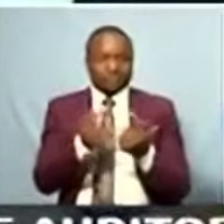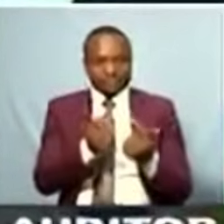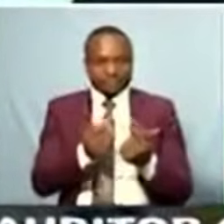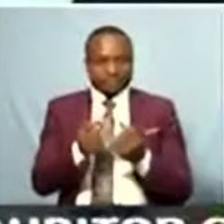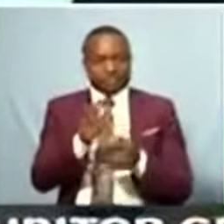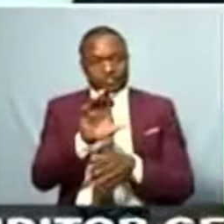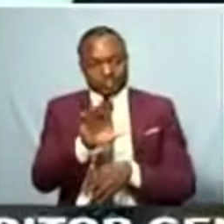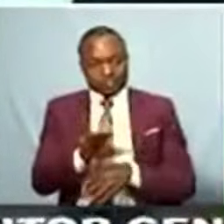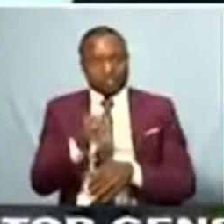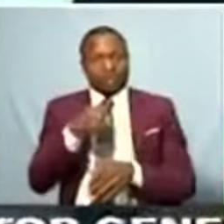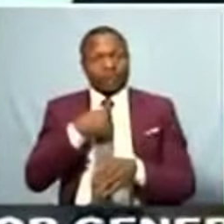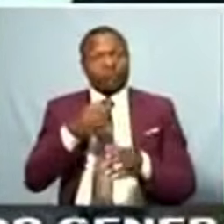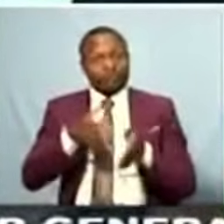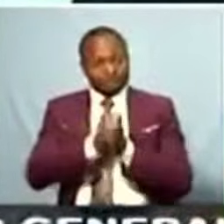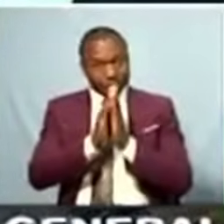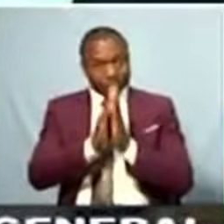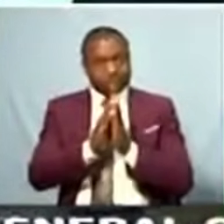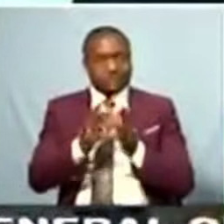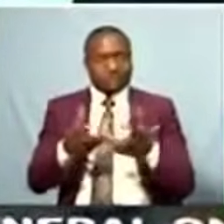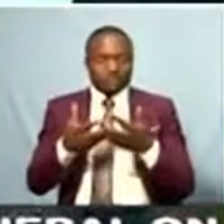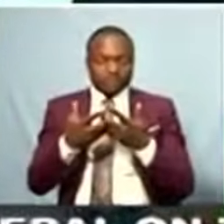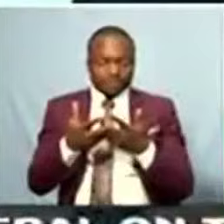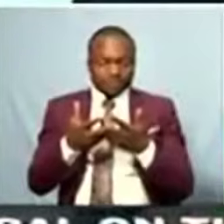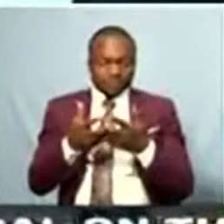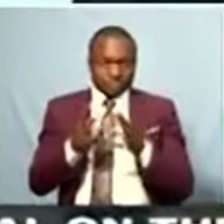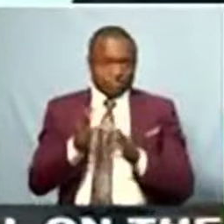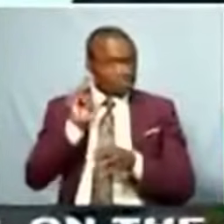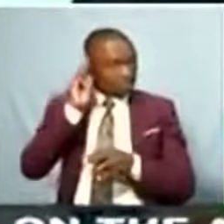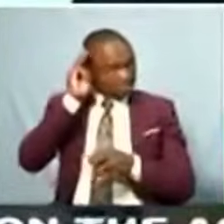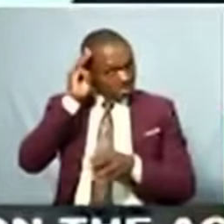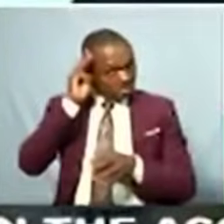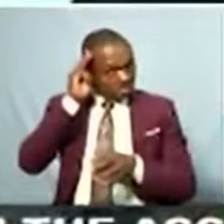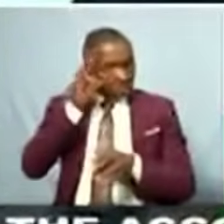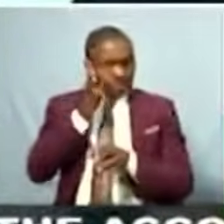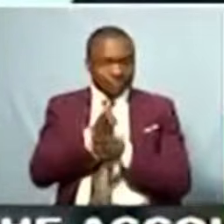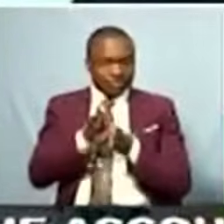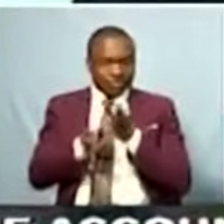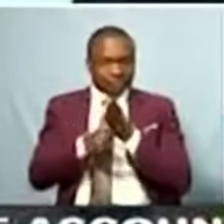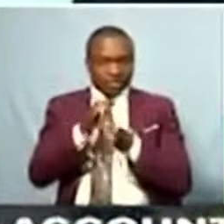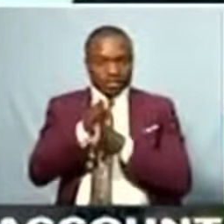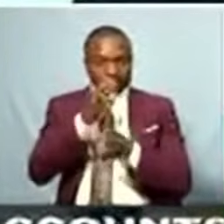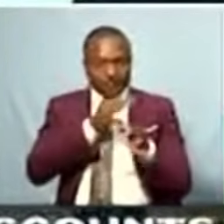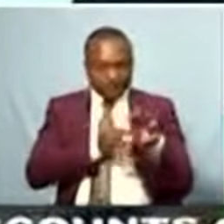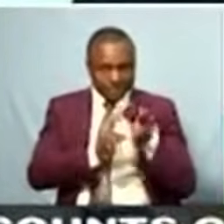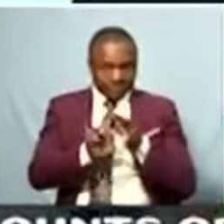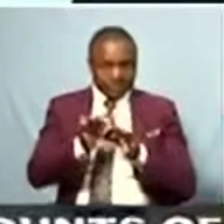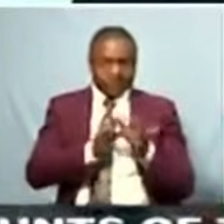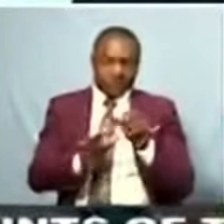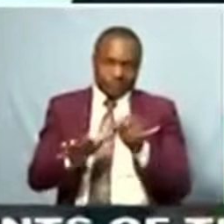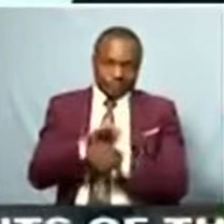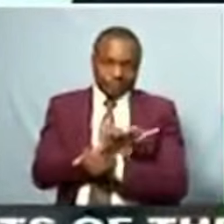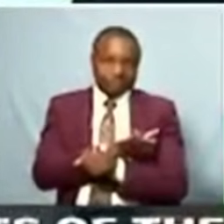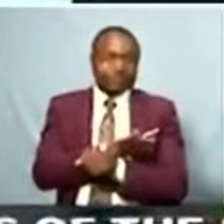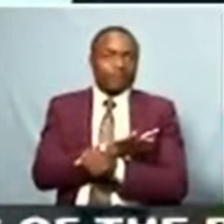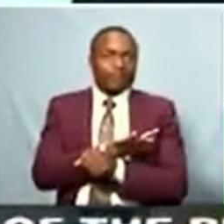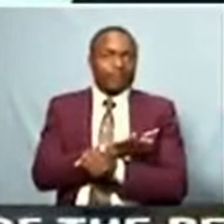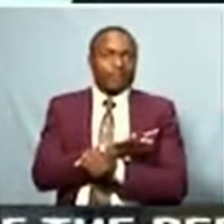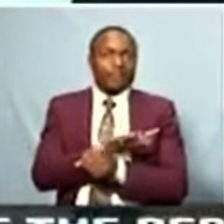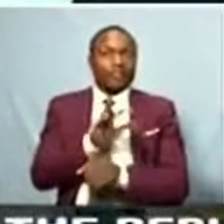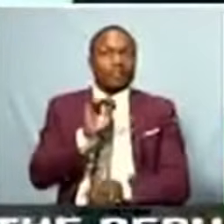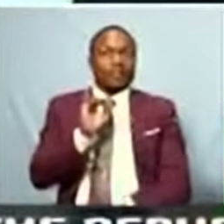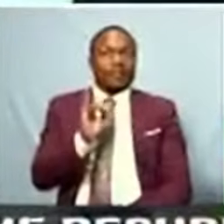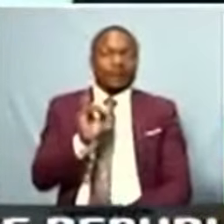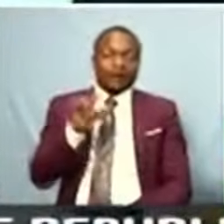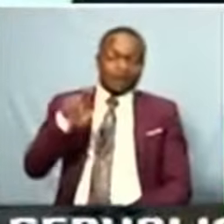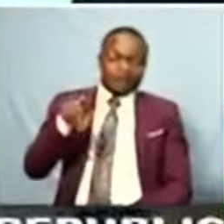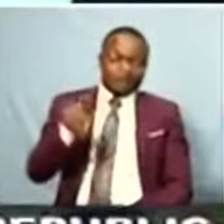ground. So I asked for the engineer from Ministry of Infrastructure to explain further on whether